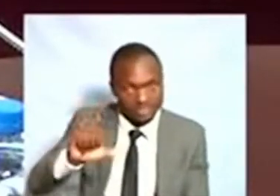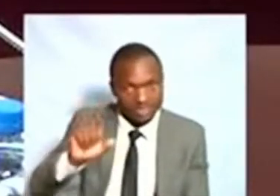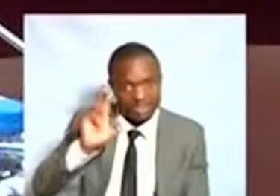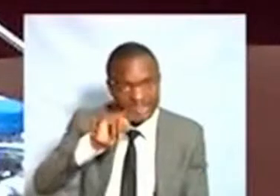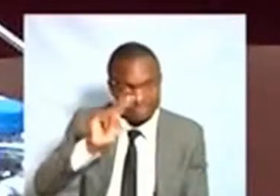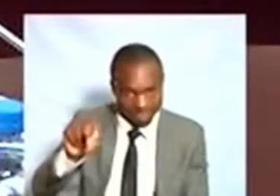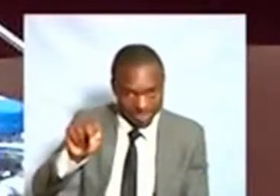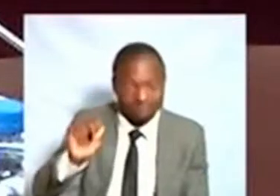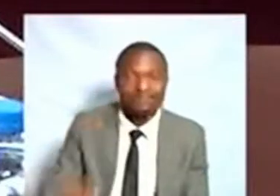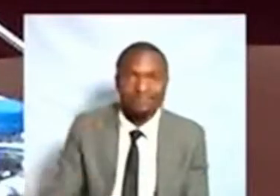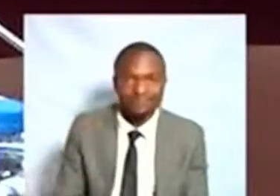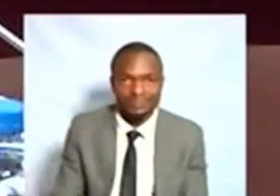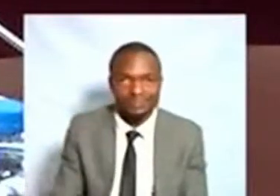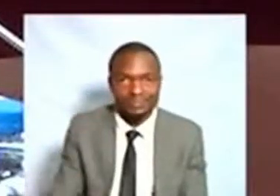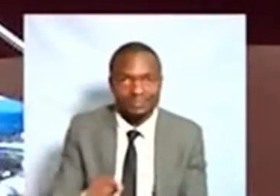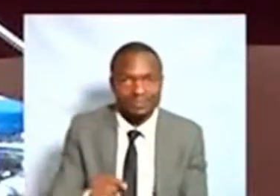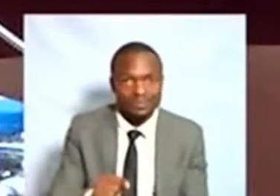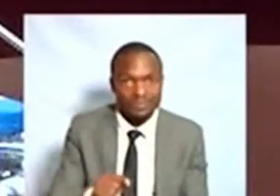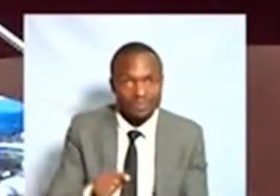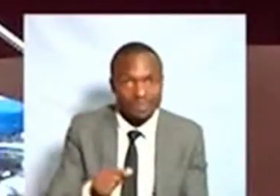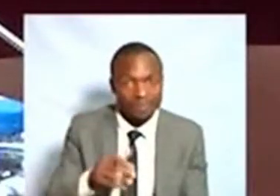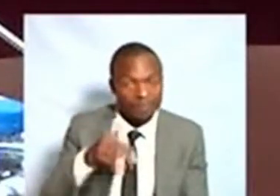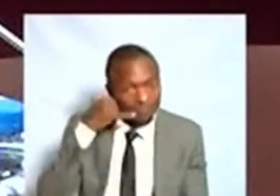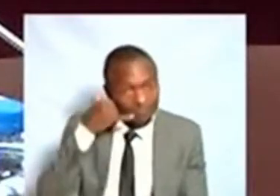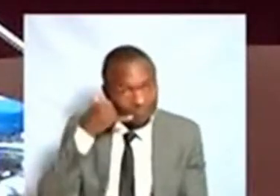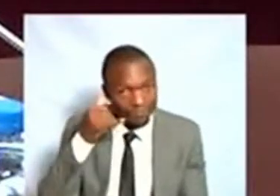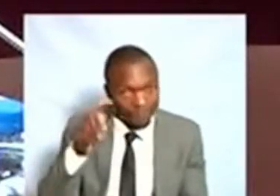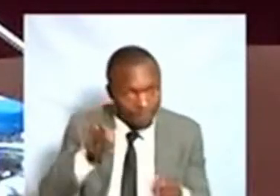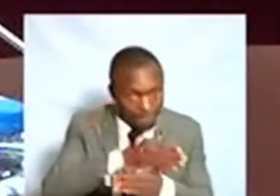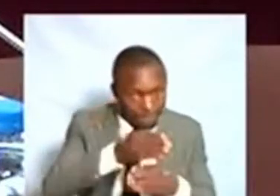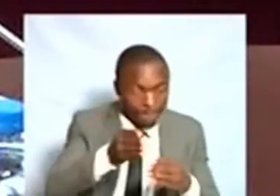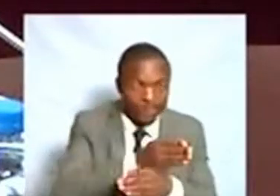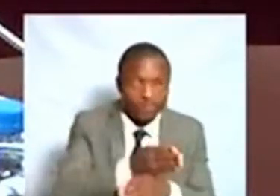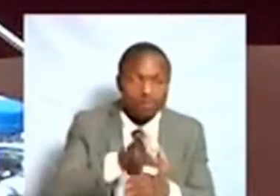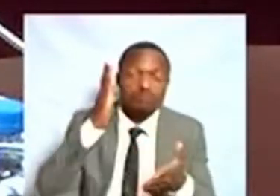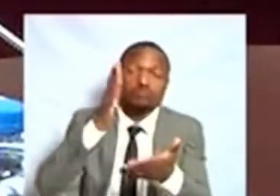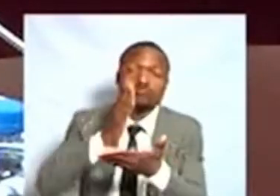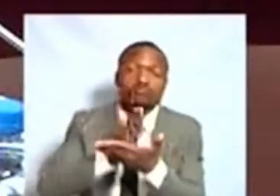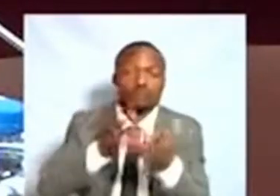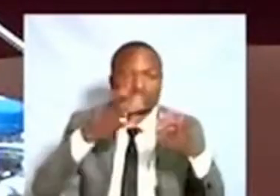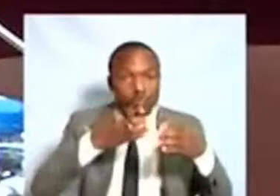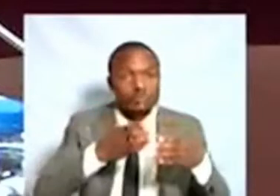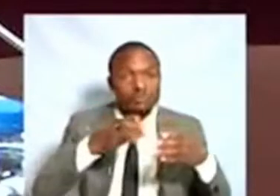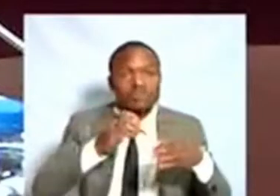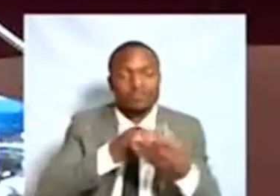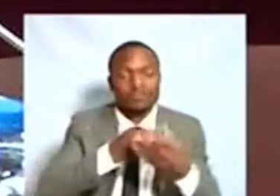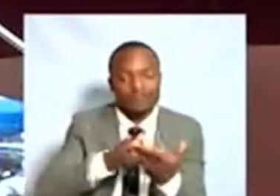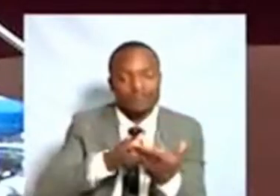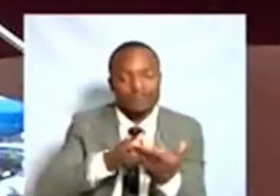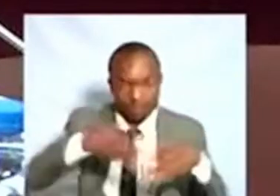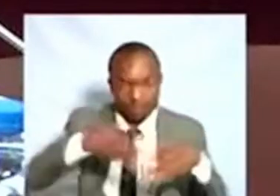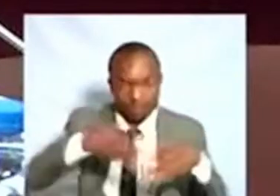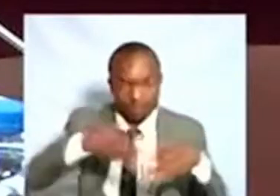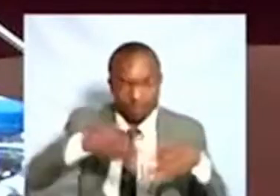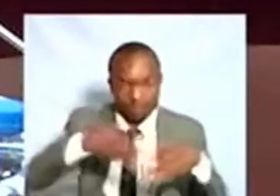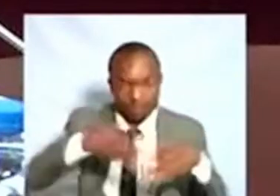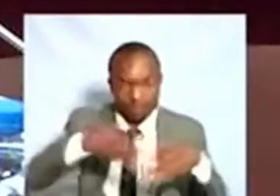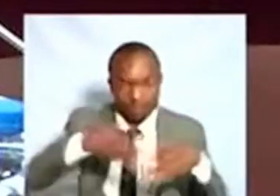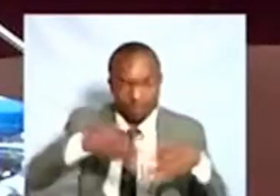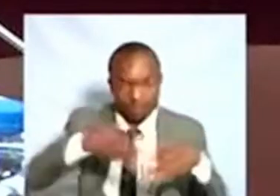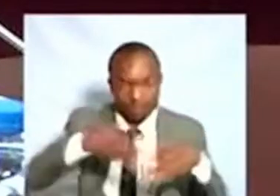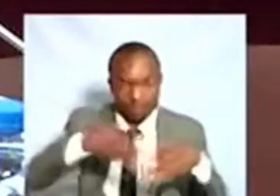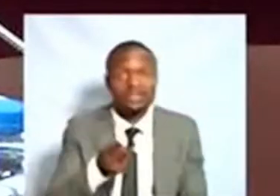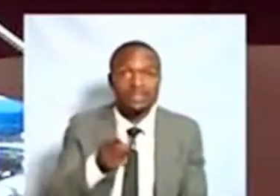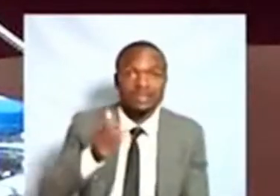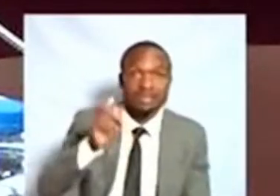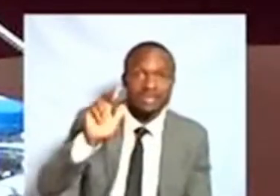SPFHGPC/10/12/22. The mobile booth operators have failed to resume operation since 2020. Please see Appendix